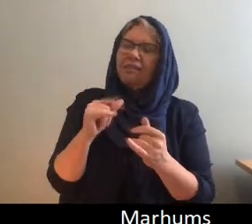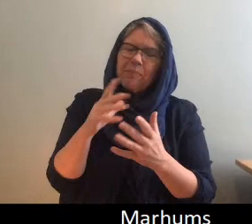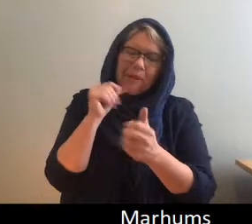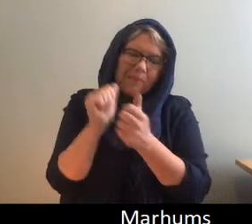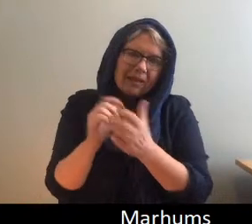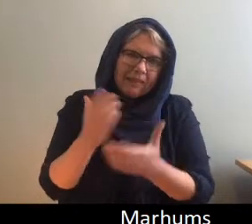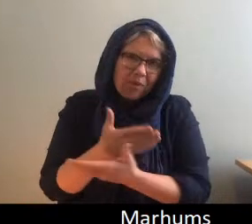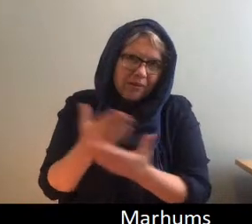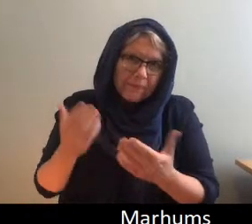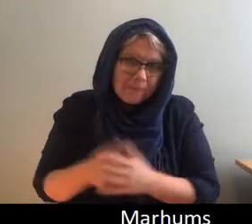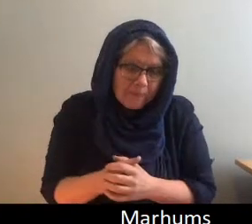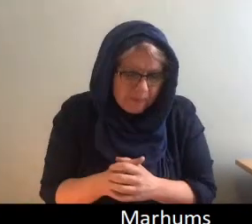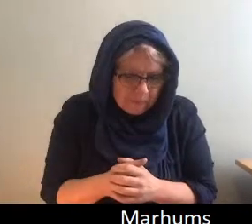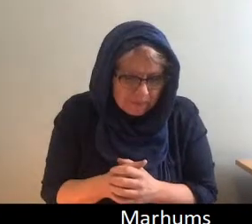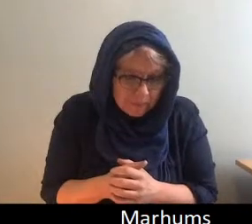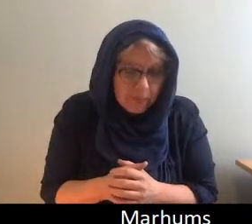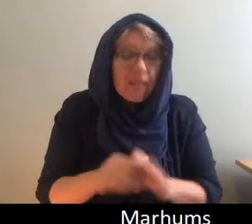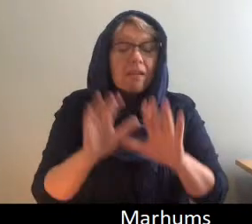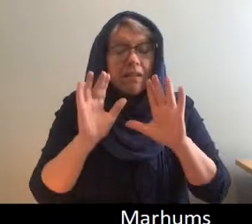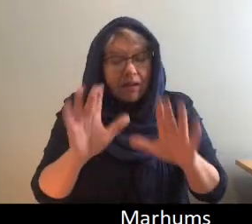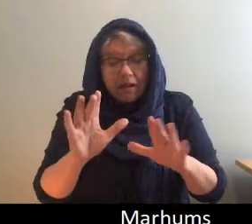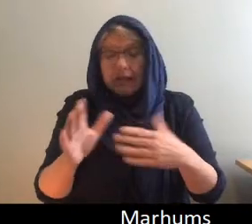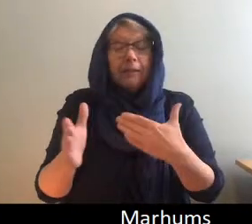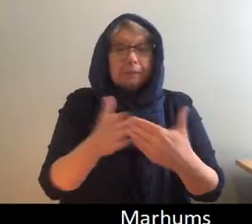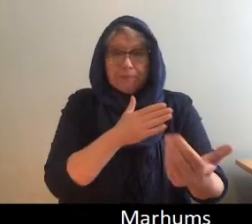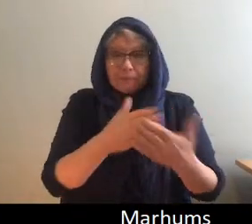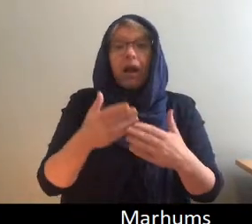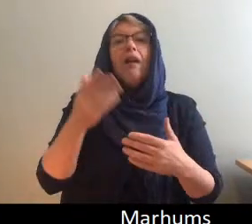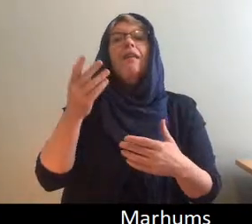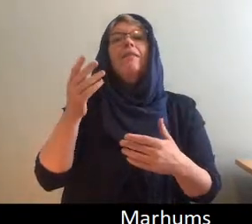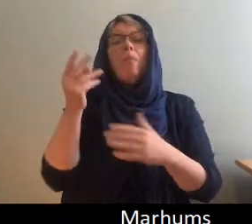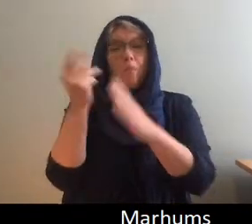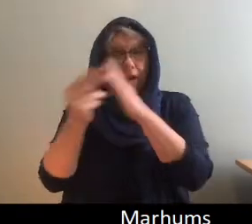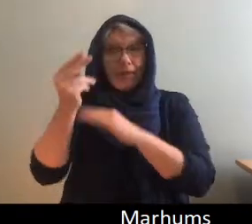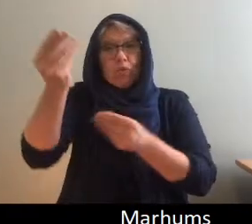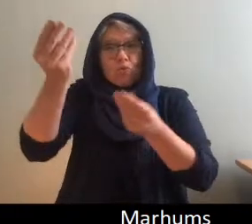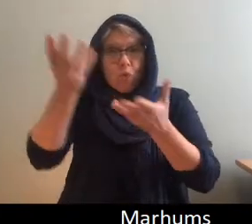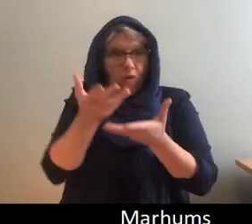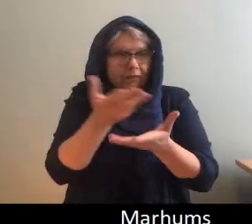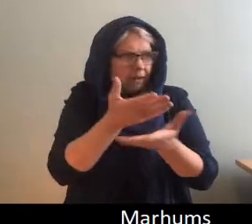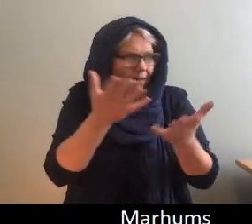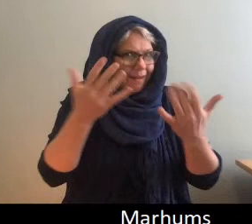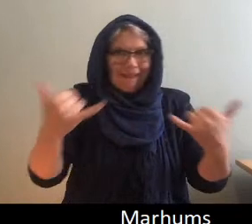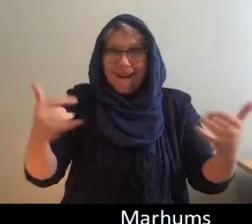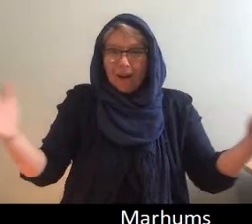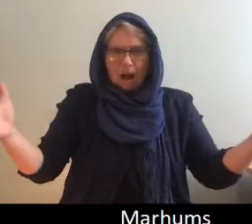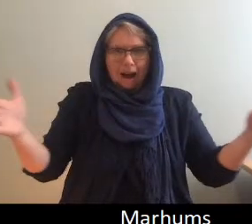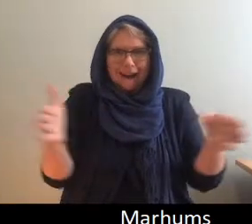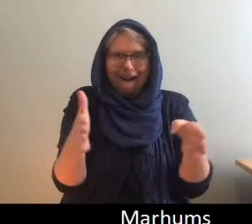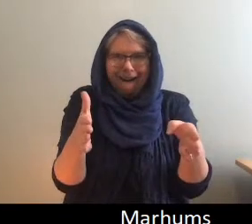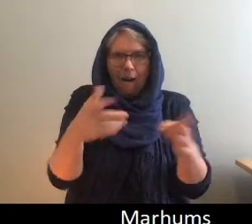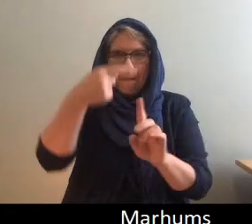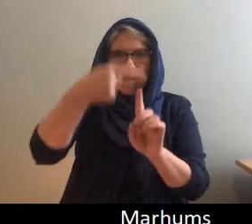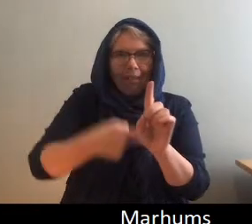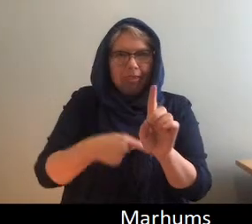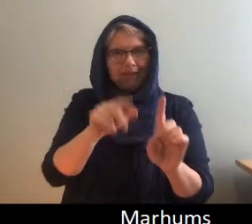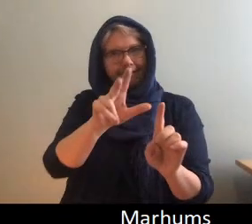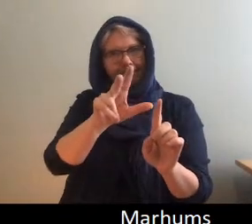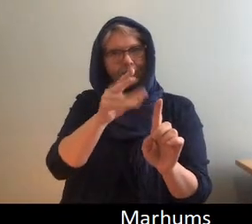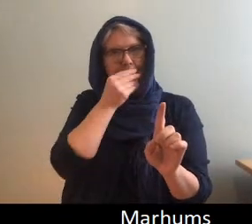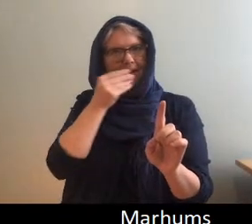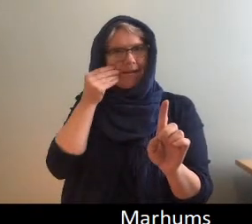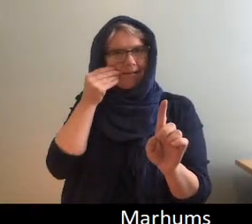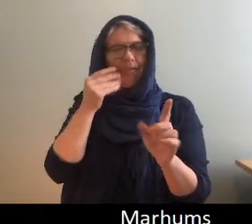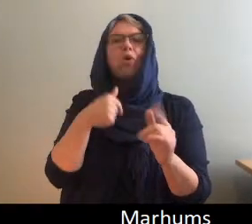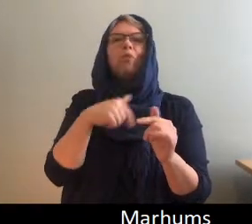in the last 10 nights of Ramadan. So not even the whole month, not even the 30, look for Ramadan, the Laylatul Qadr